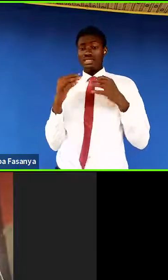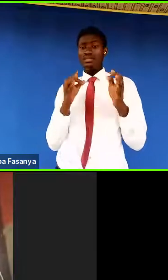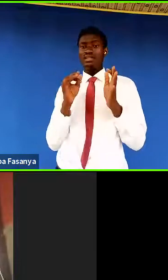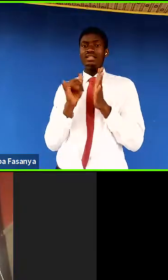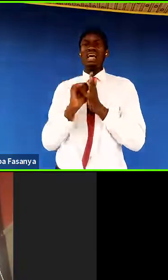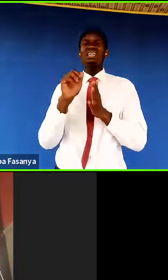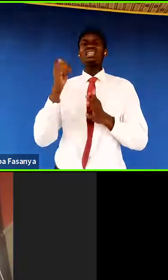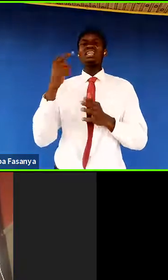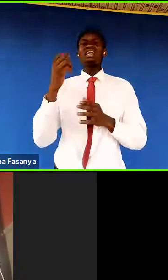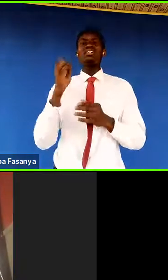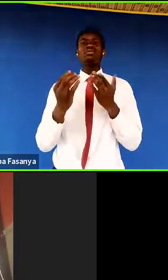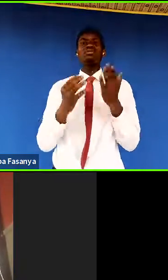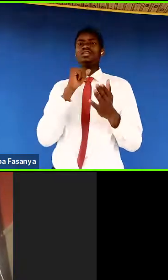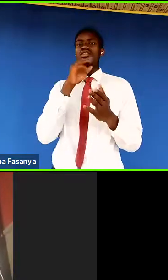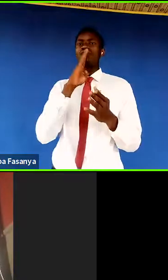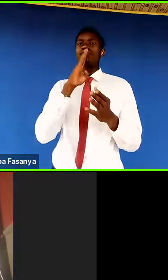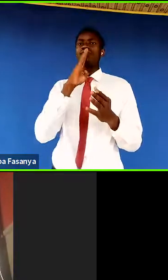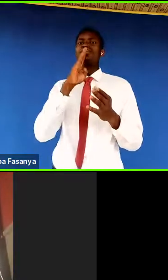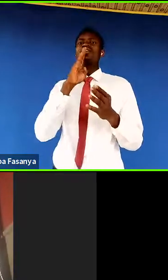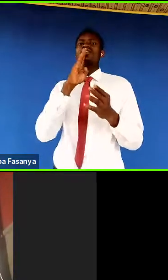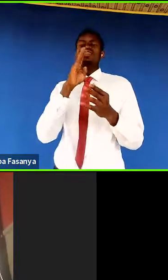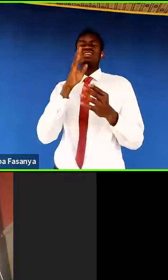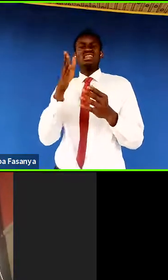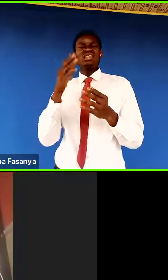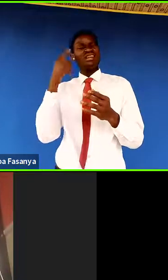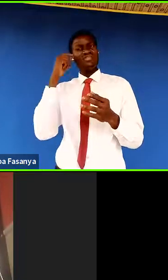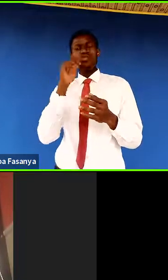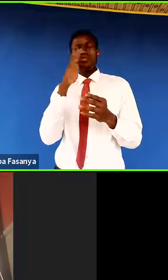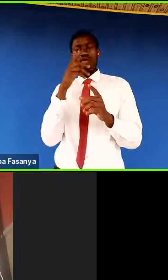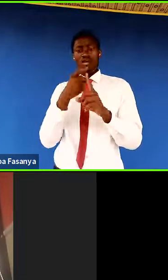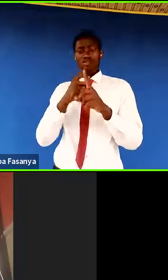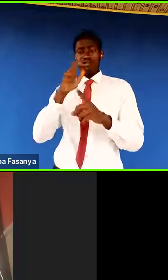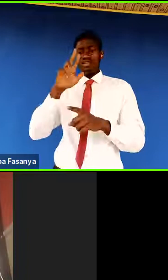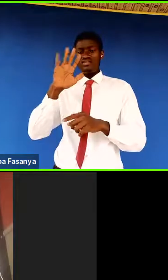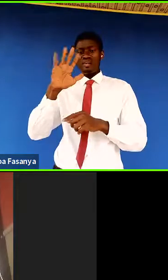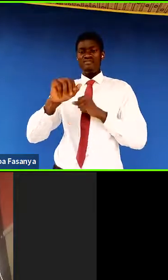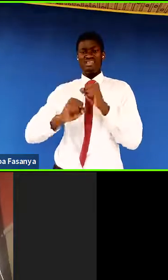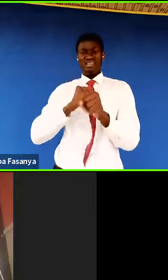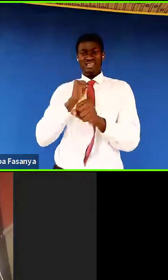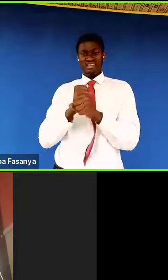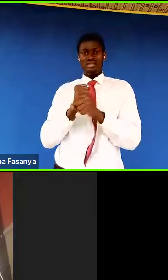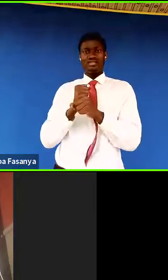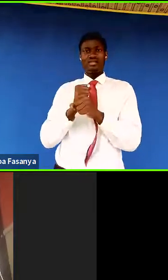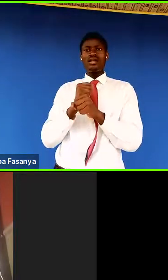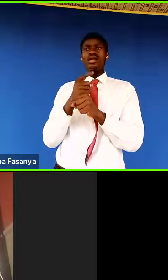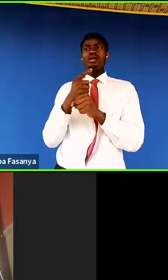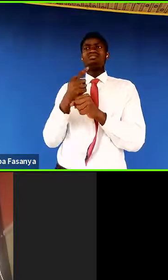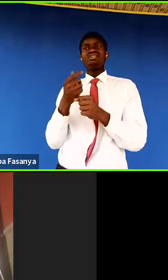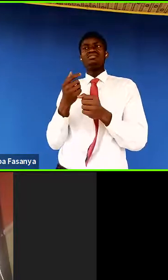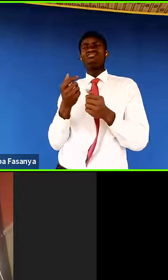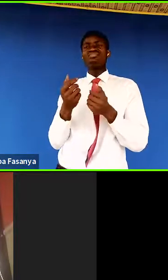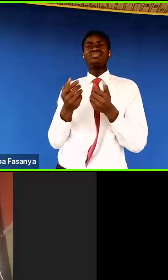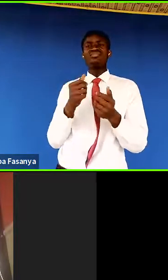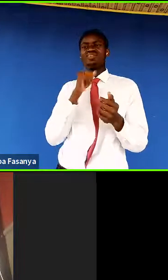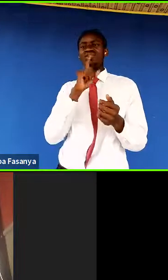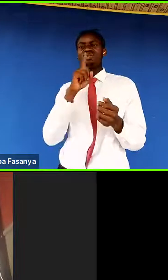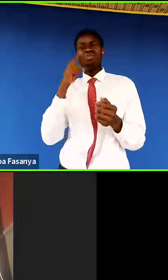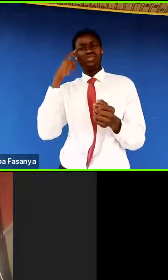woman's side forever, and so from the age of 35, the probability for a woman getting pregnant also